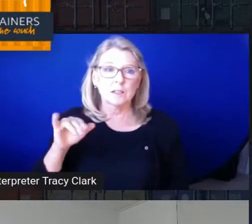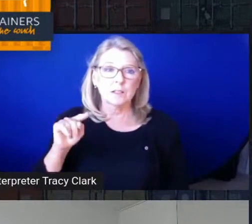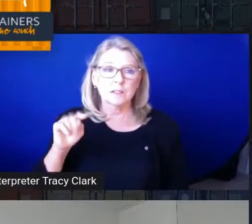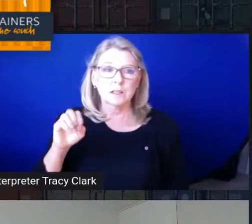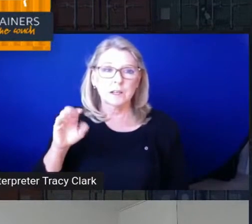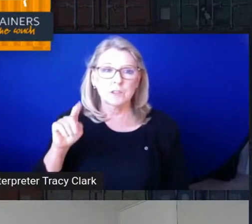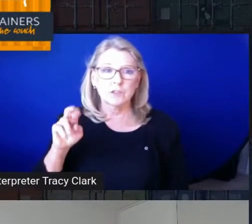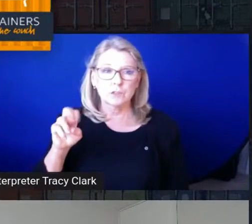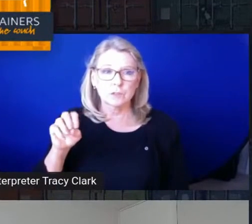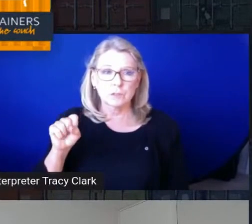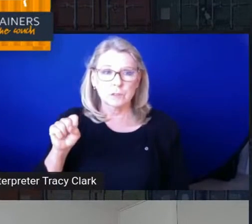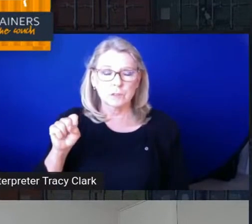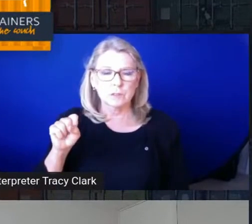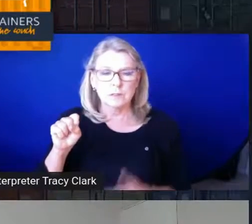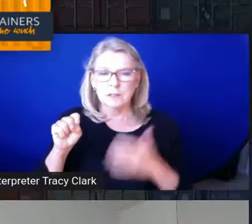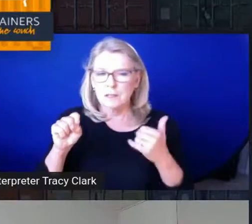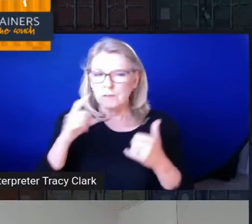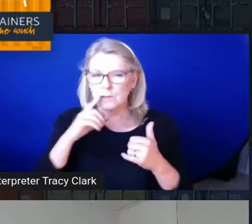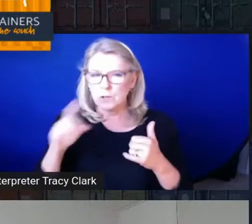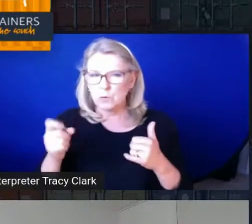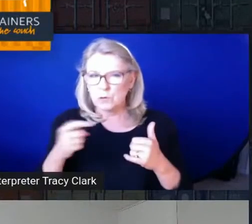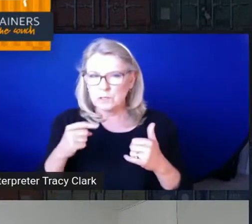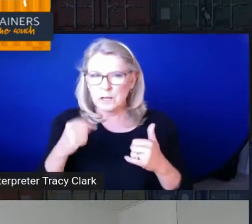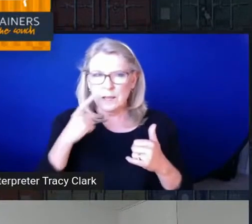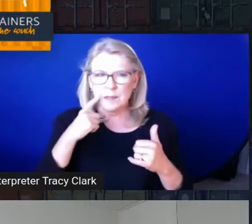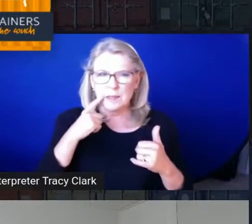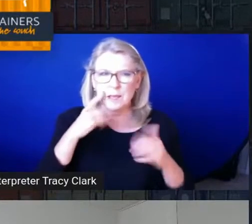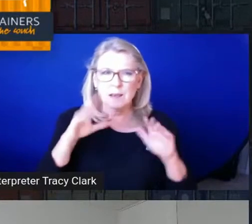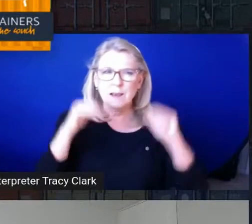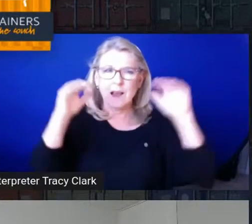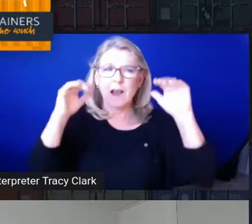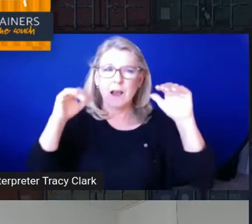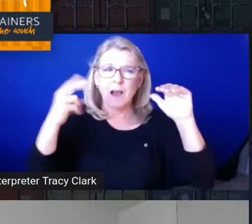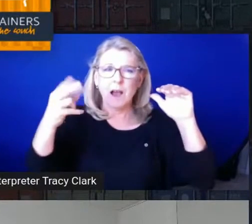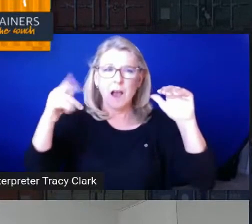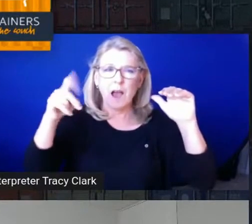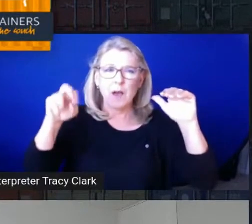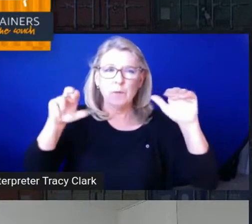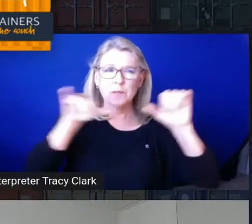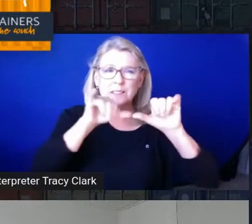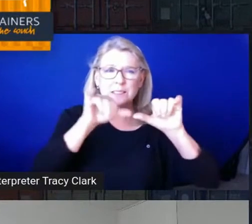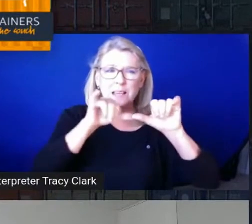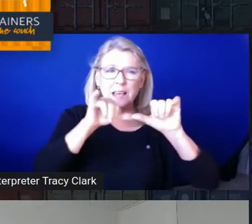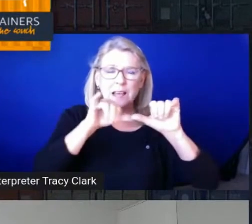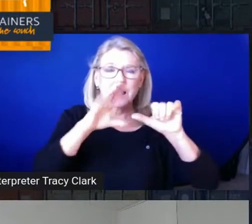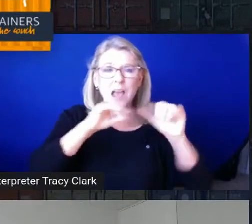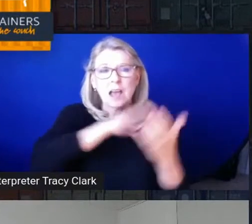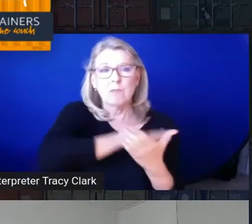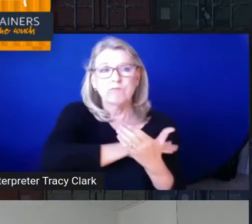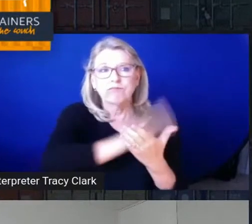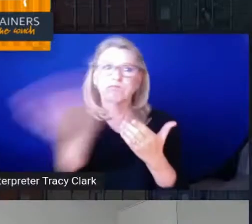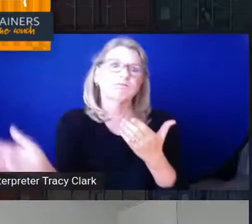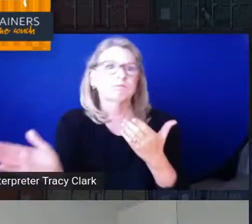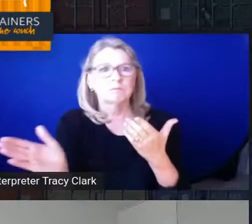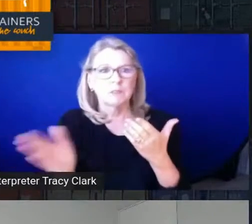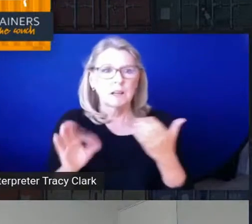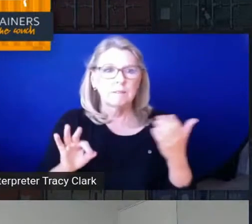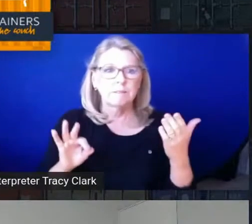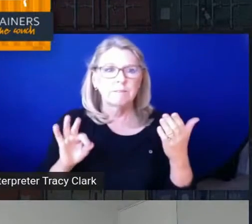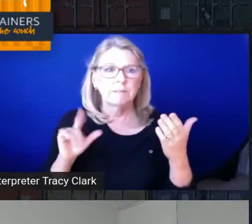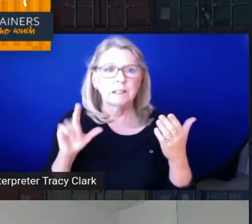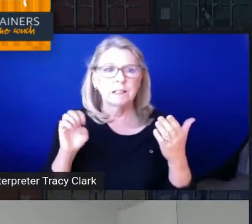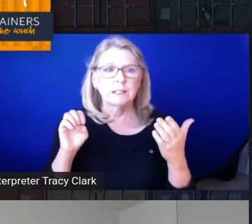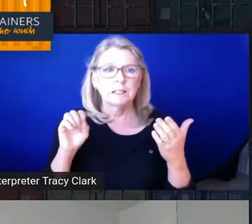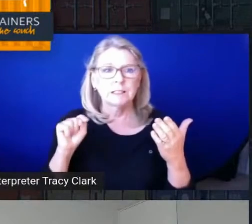think hyperscale and fleet scale is something that we're seeing over and over. And this is very much associated to, for instance, the